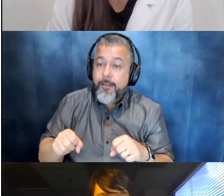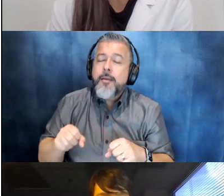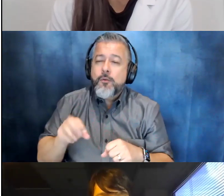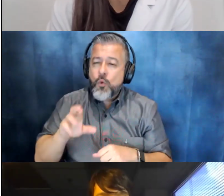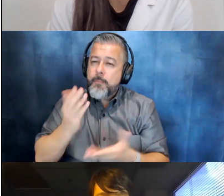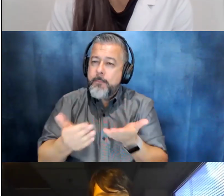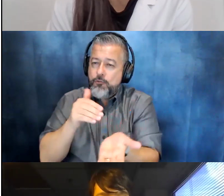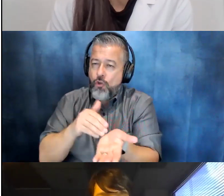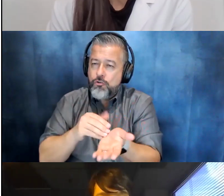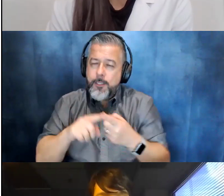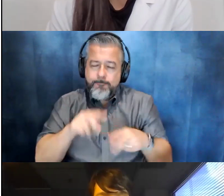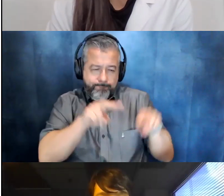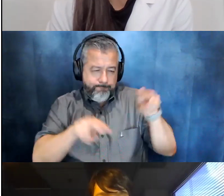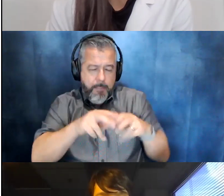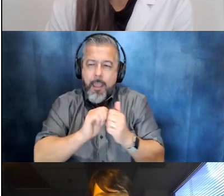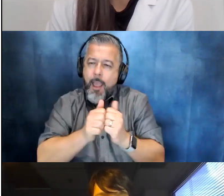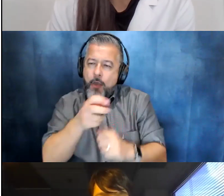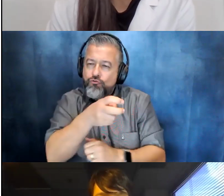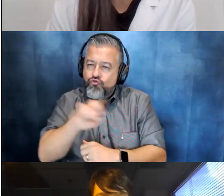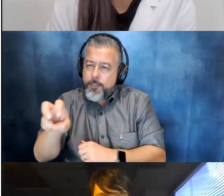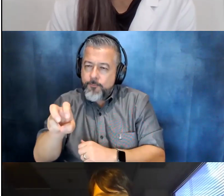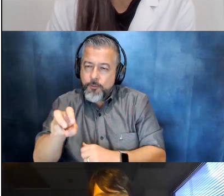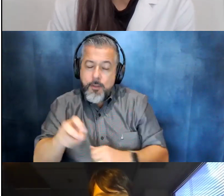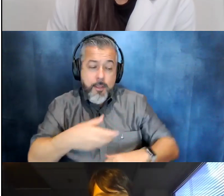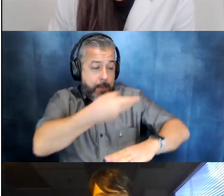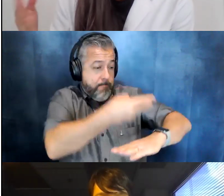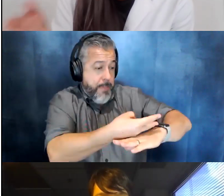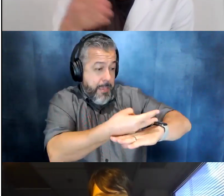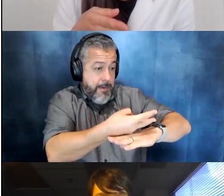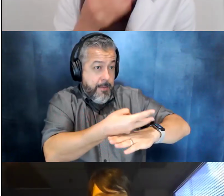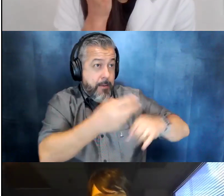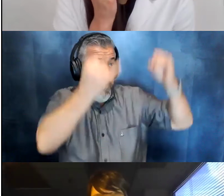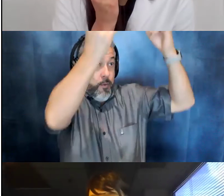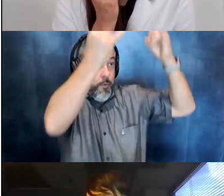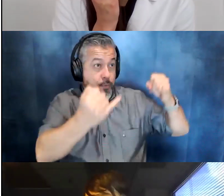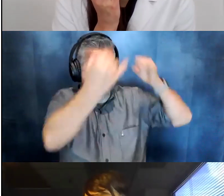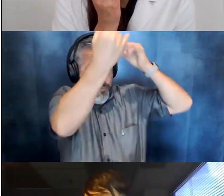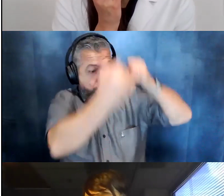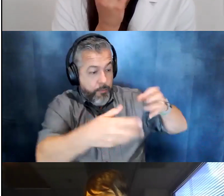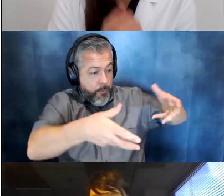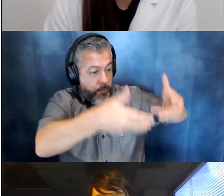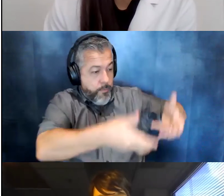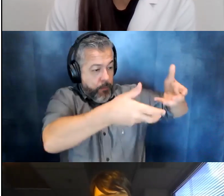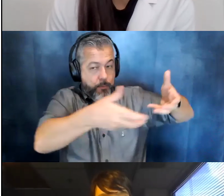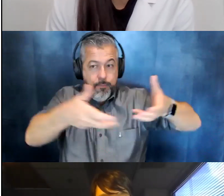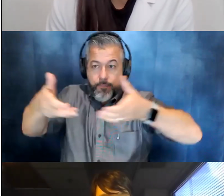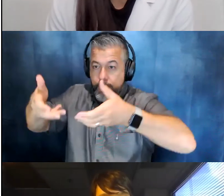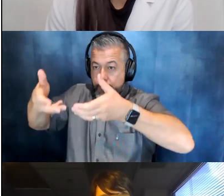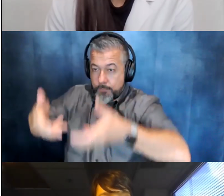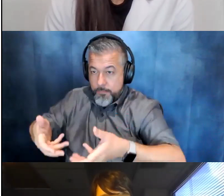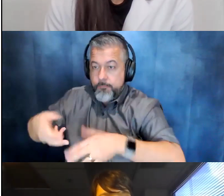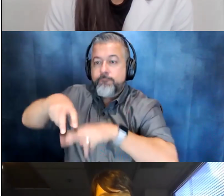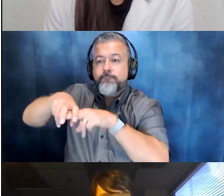for transfers and if a Hoyer lift would work for them. That way we could get into a wheelchair and have a little bit more